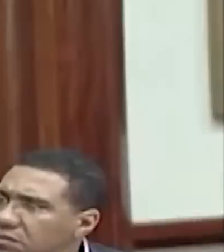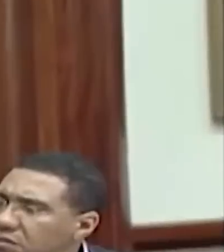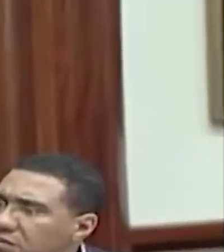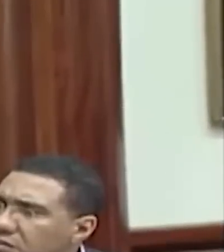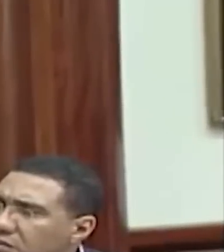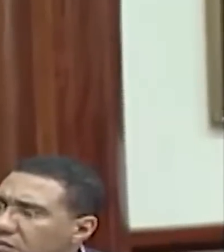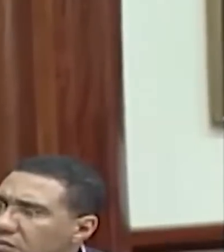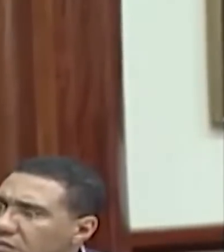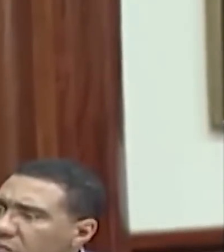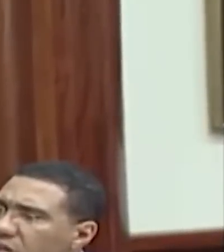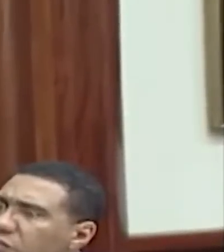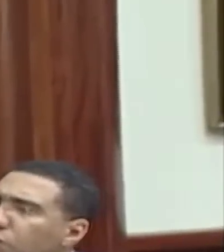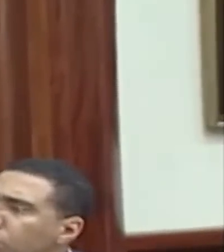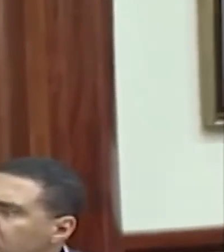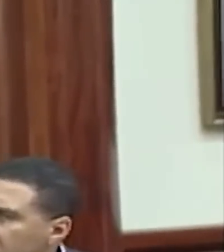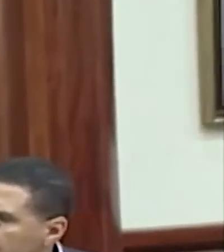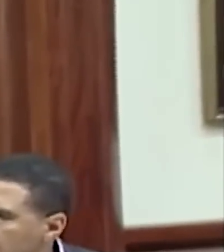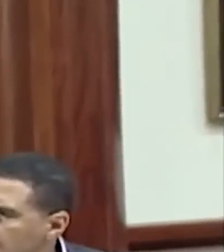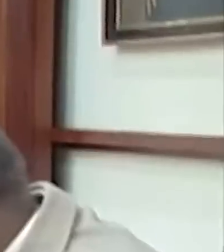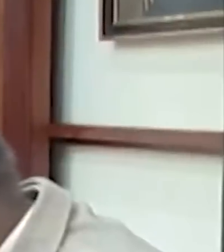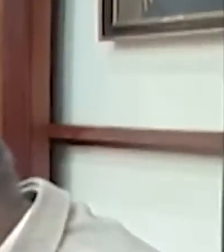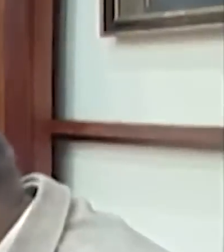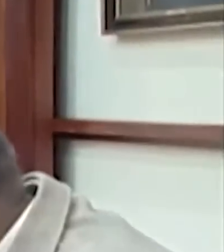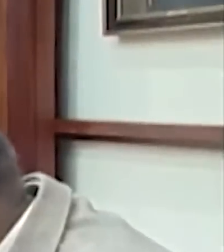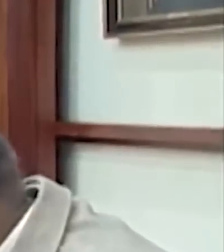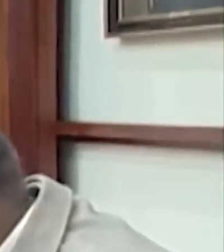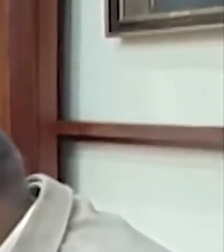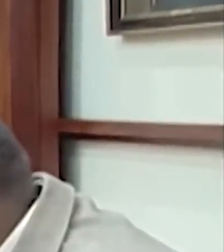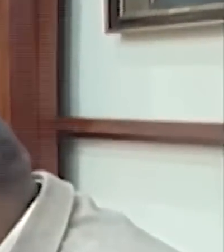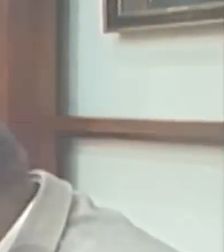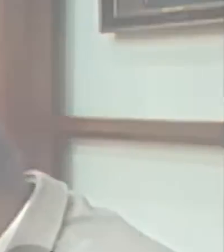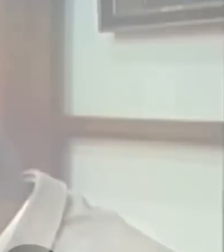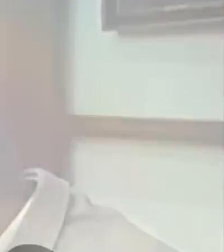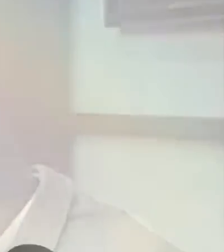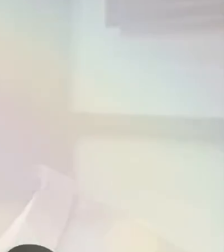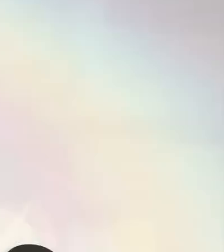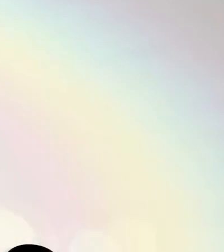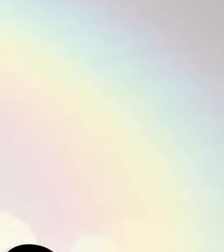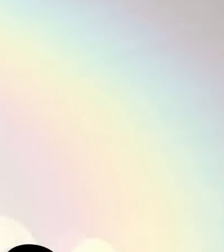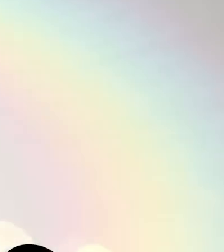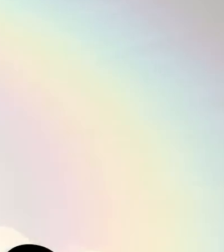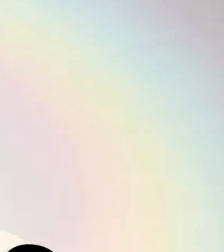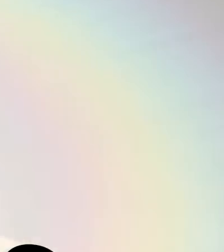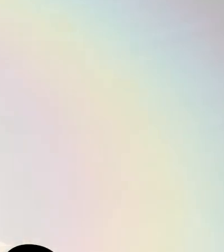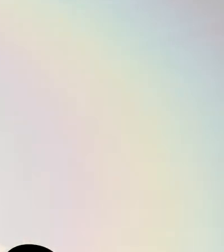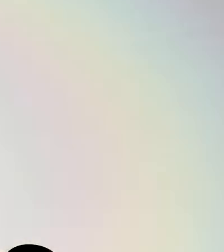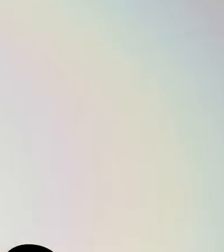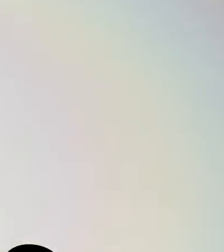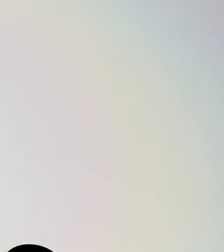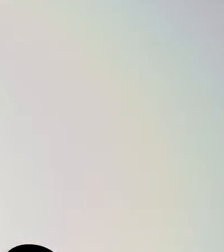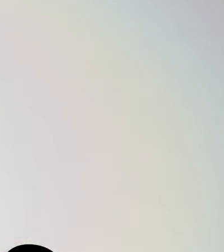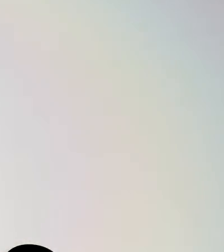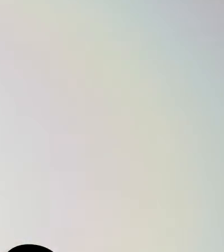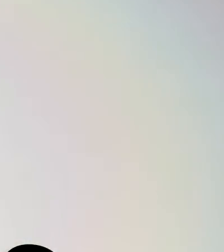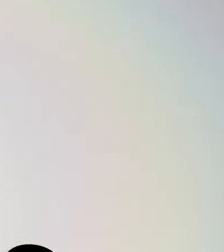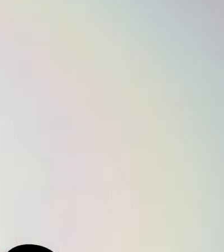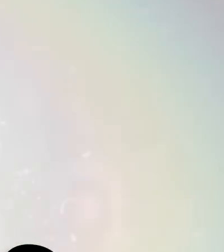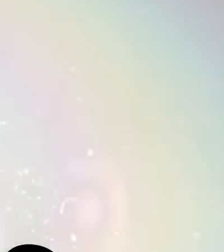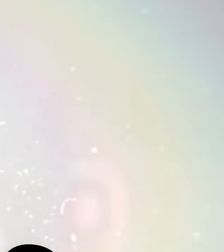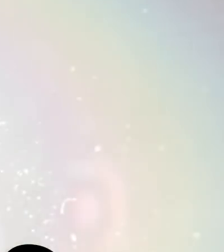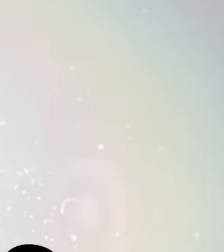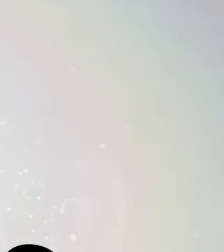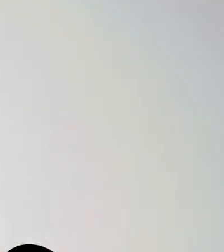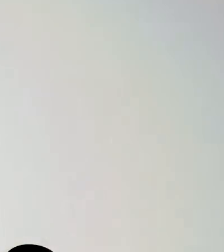By December of that same year, Cabinet approved the development of a NIDS policy. This was followed by the signing of a Memorandum